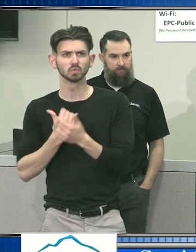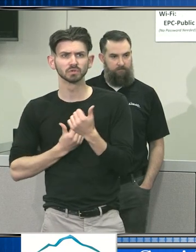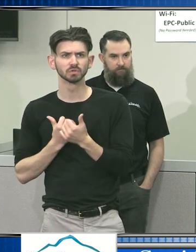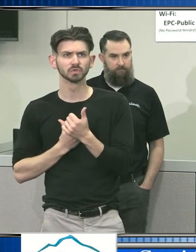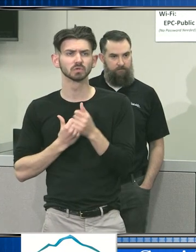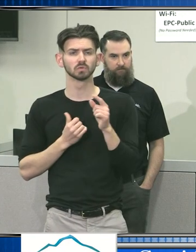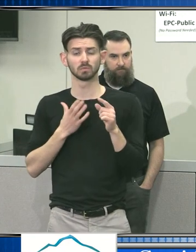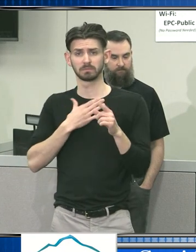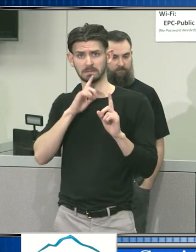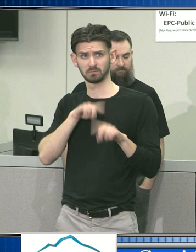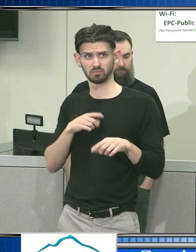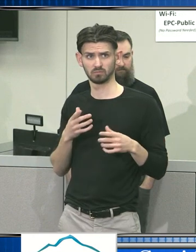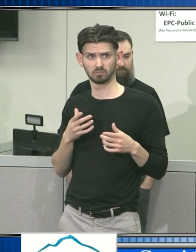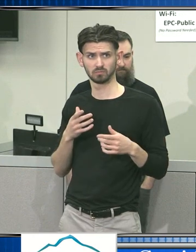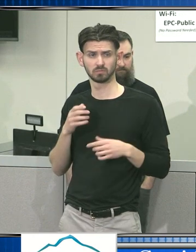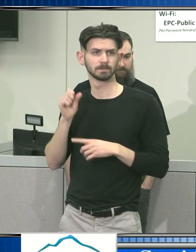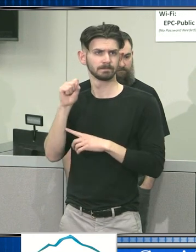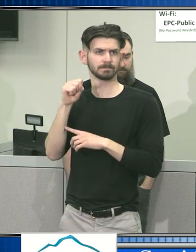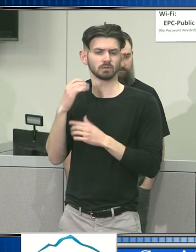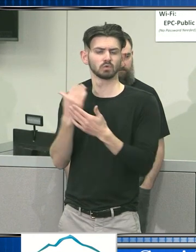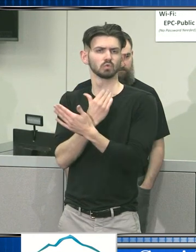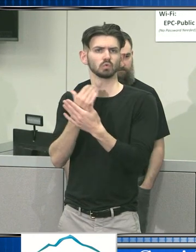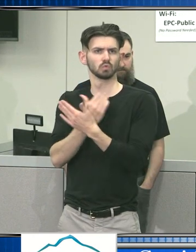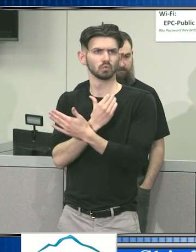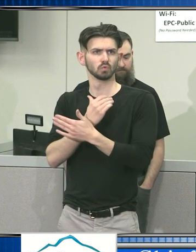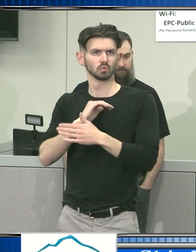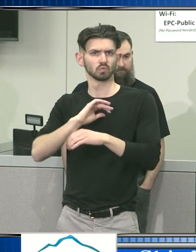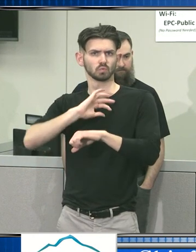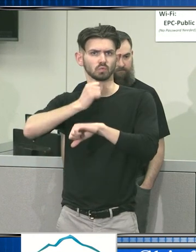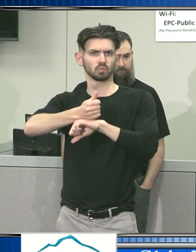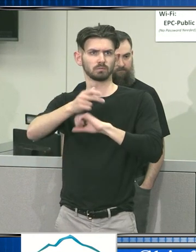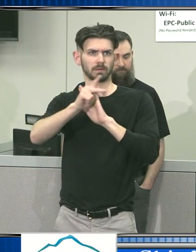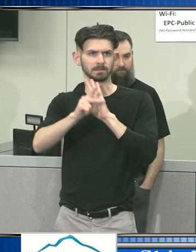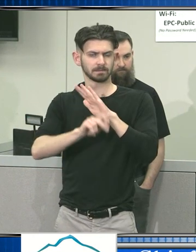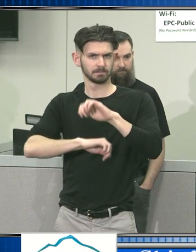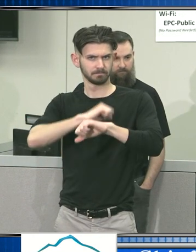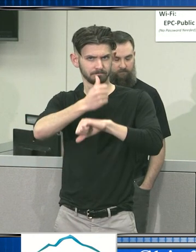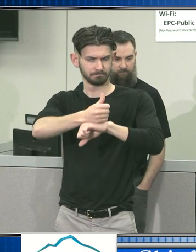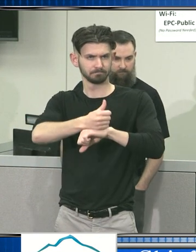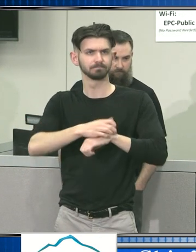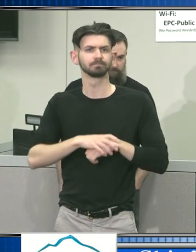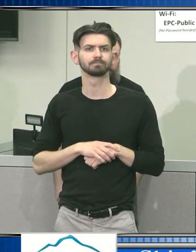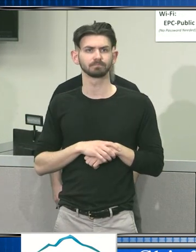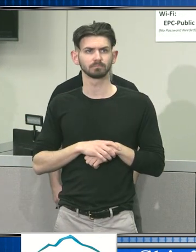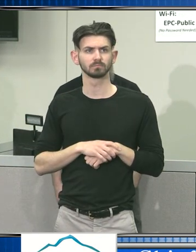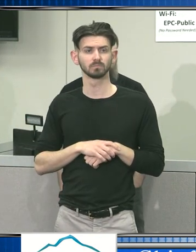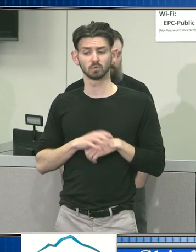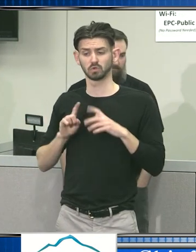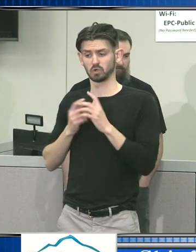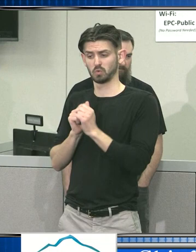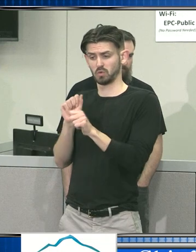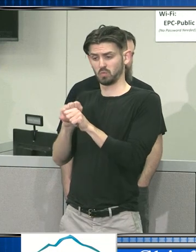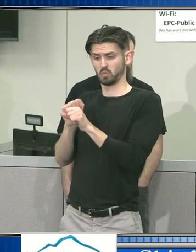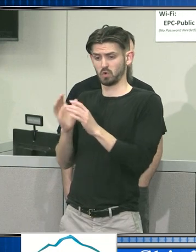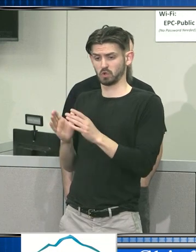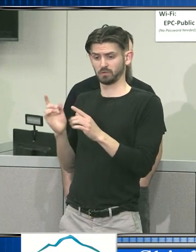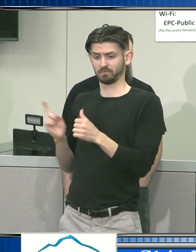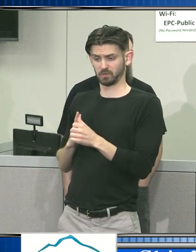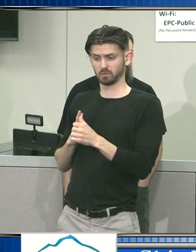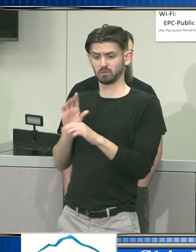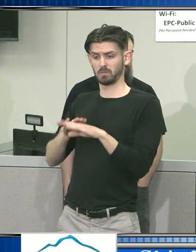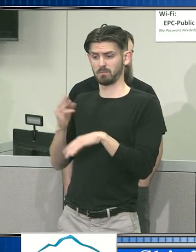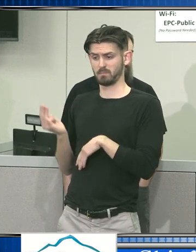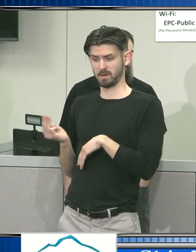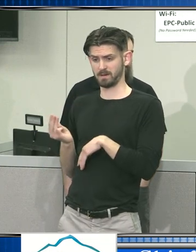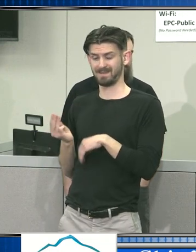yes. This is a new implementation. It actually, we started rolling it out to our employees on Monday. It's only